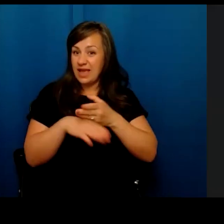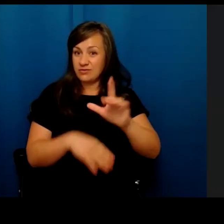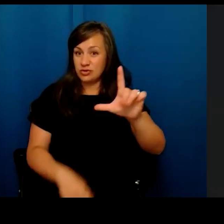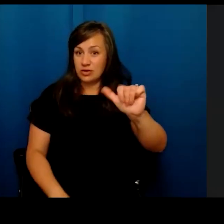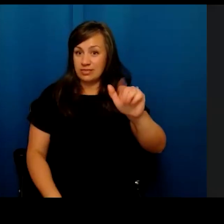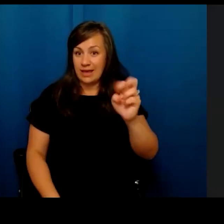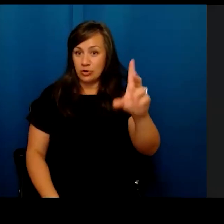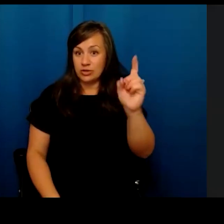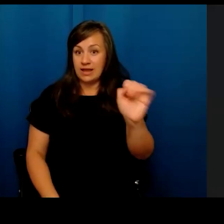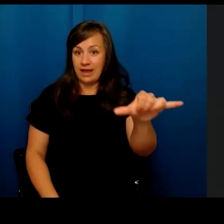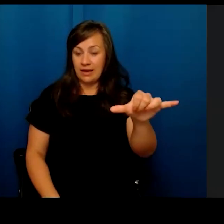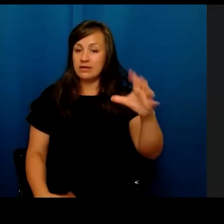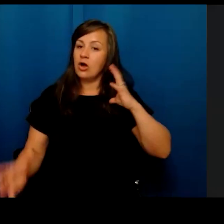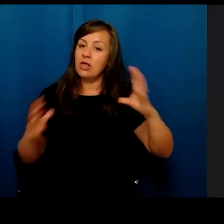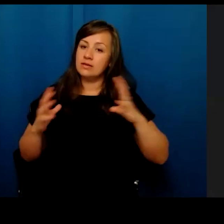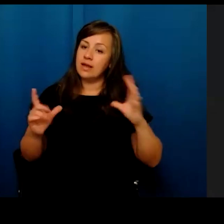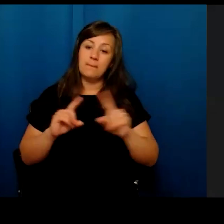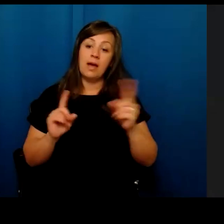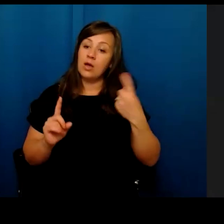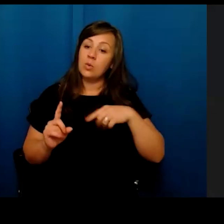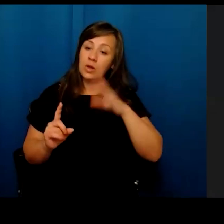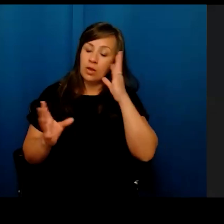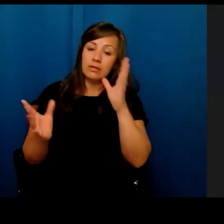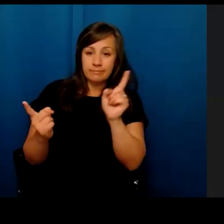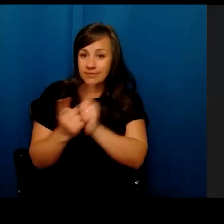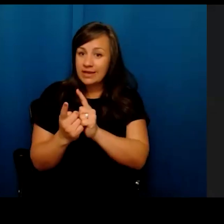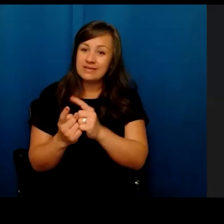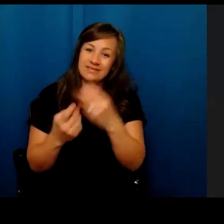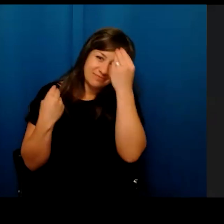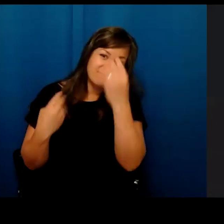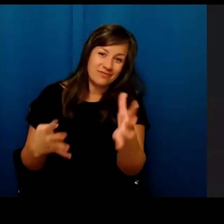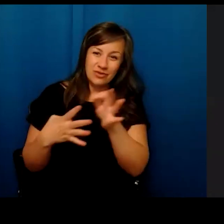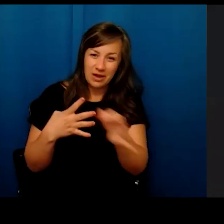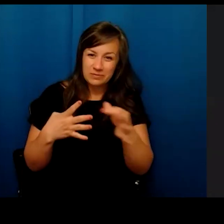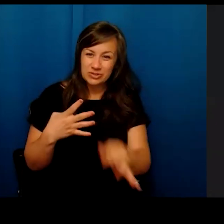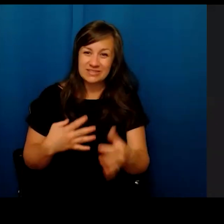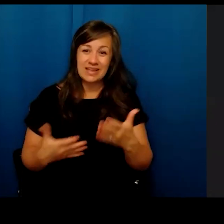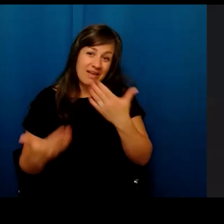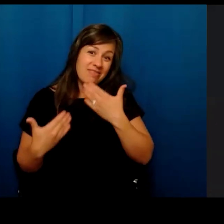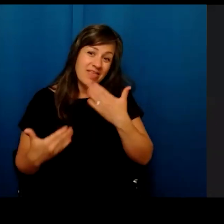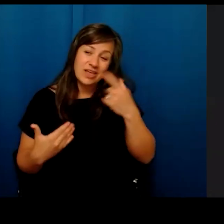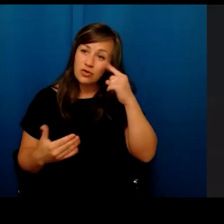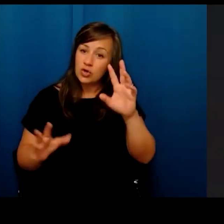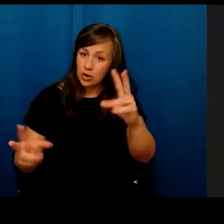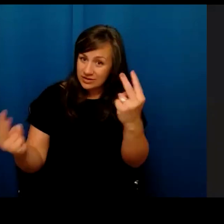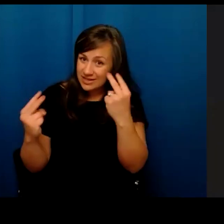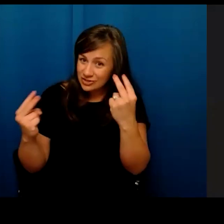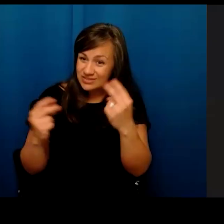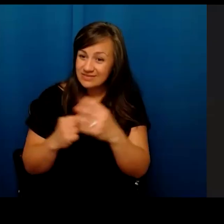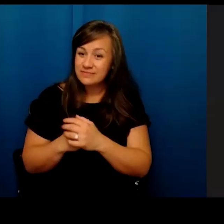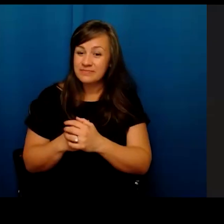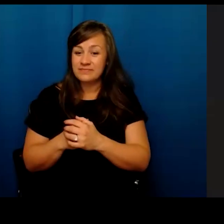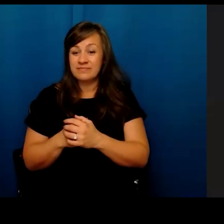some choices with that. But thank you everybody for your attention. I know that coming in at